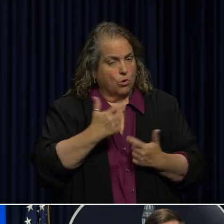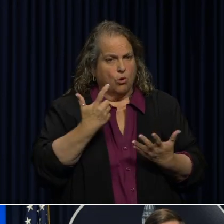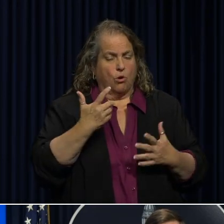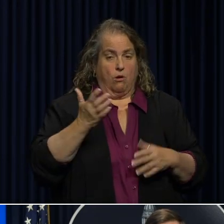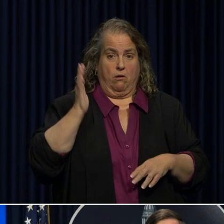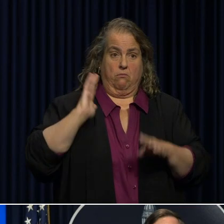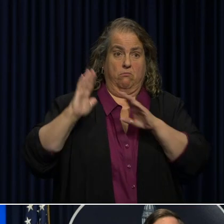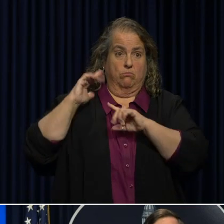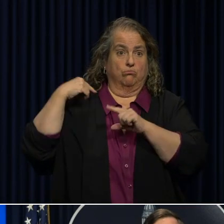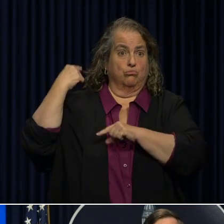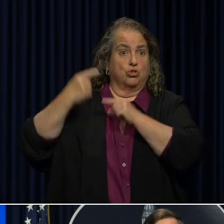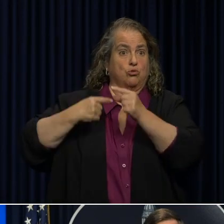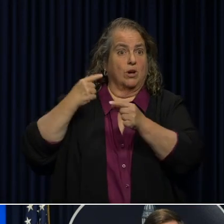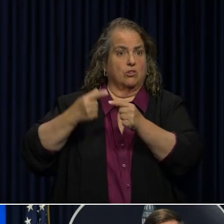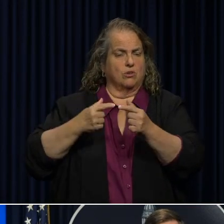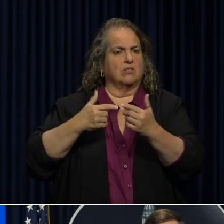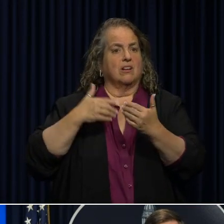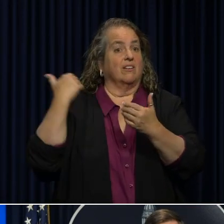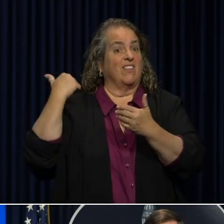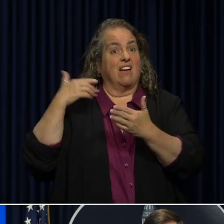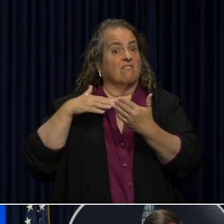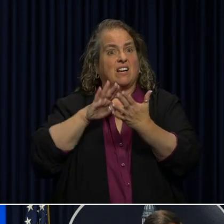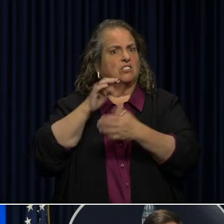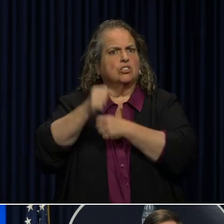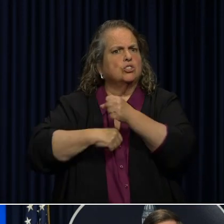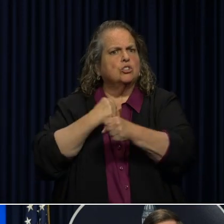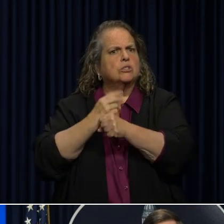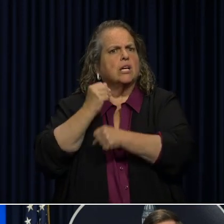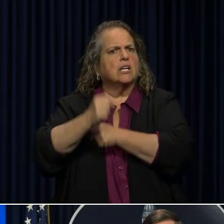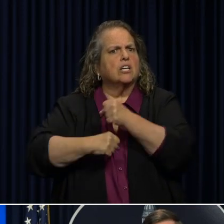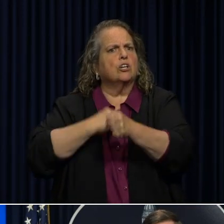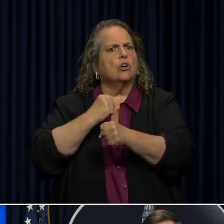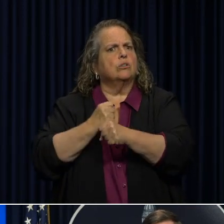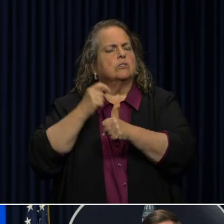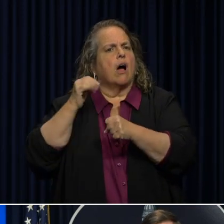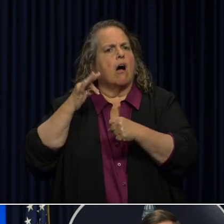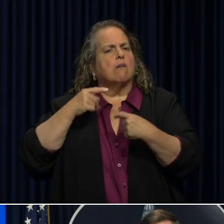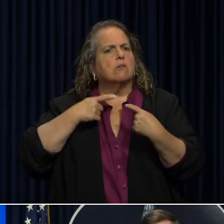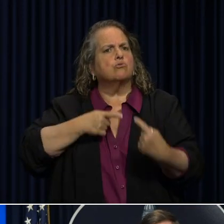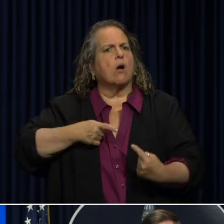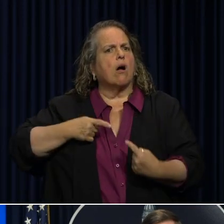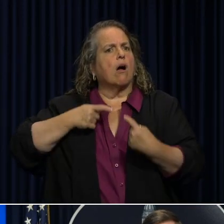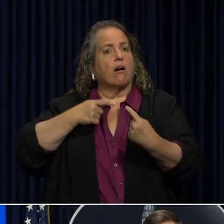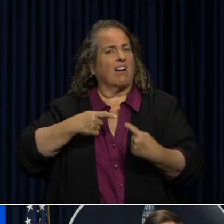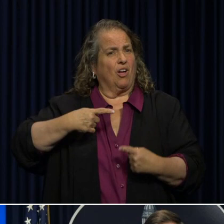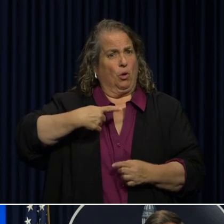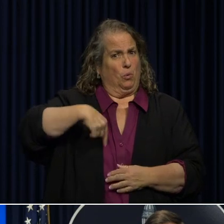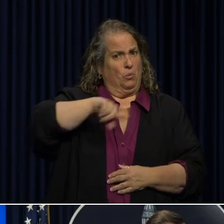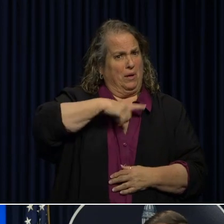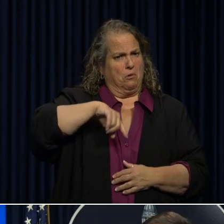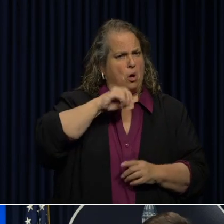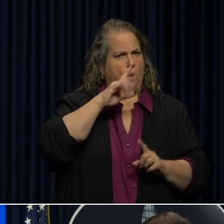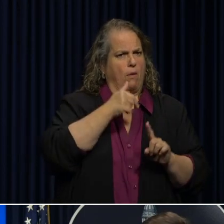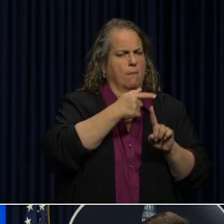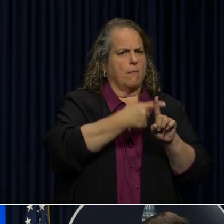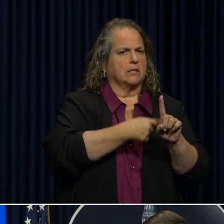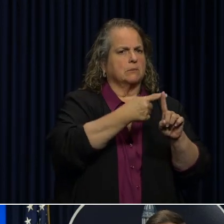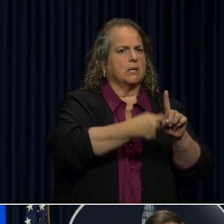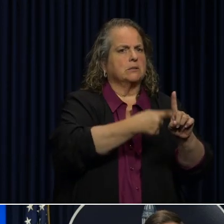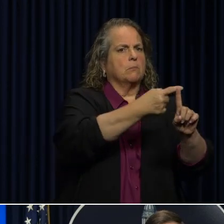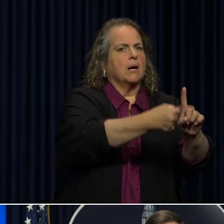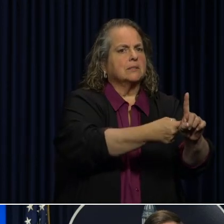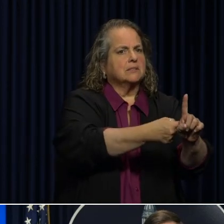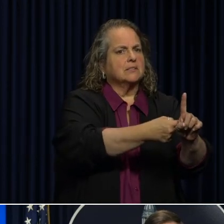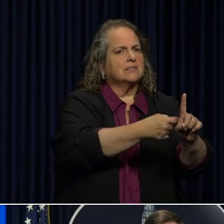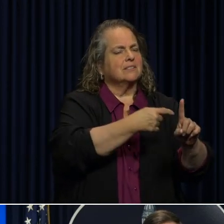years. We're being asked to face months. We're tough enough to protect our fellow man and woman and pass this test of